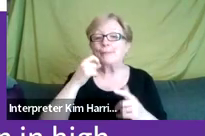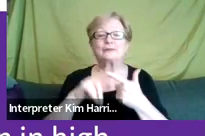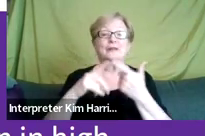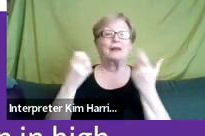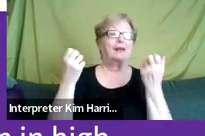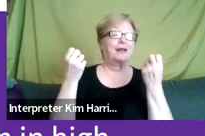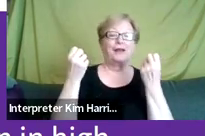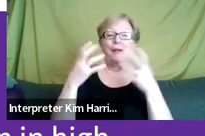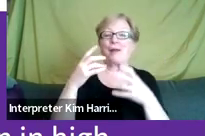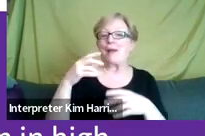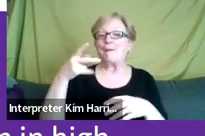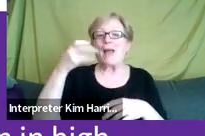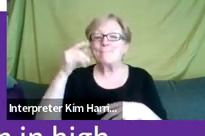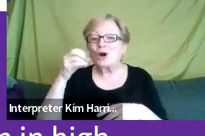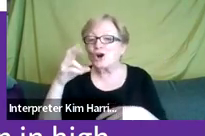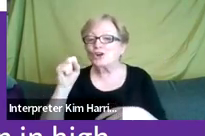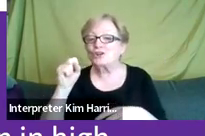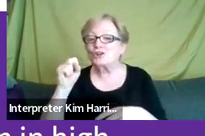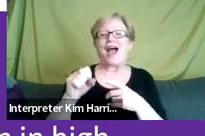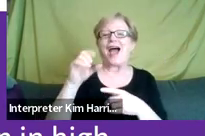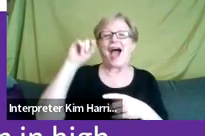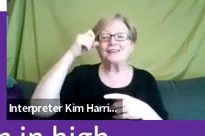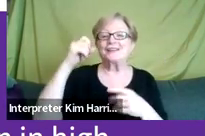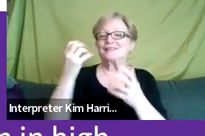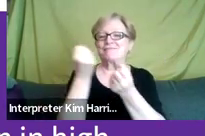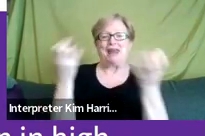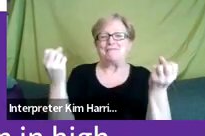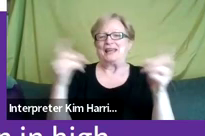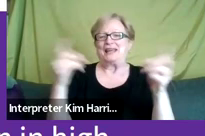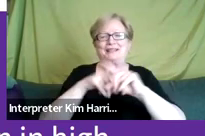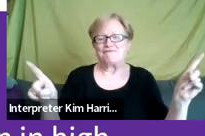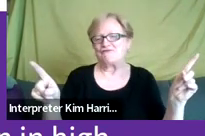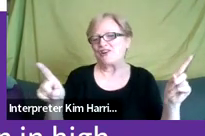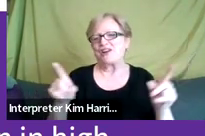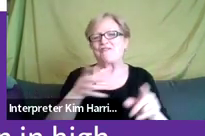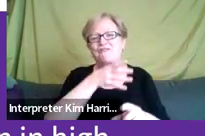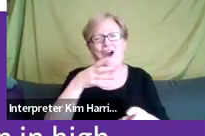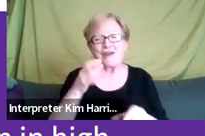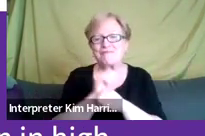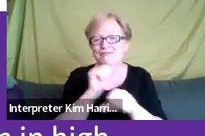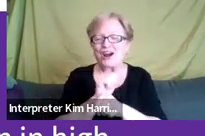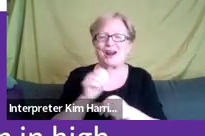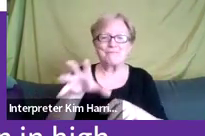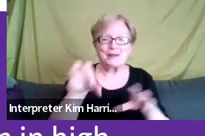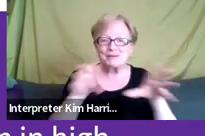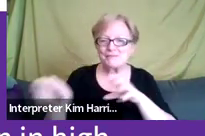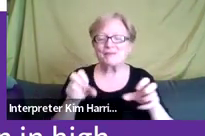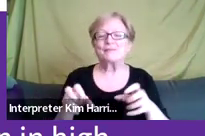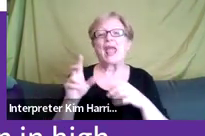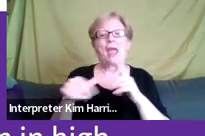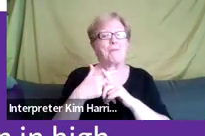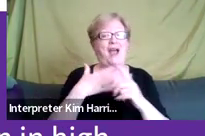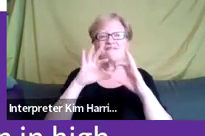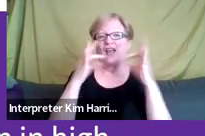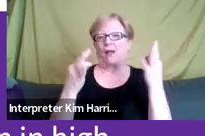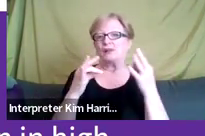peppers, onions, all sorts of different agriculture work. And my family was very involved